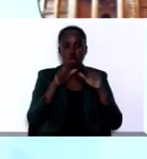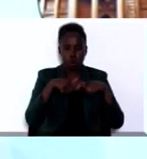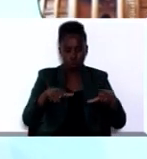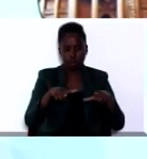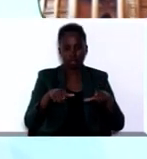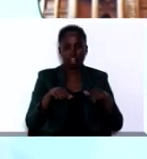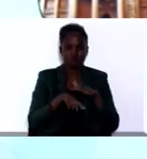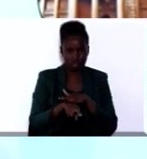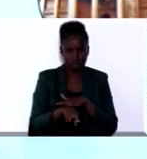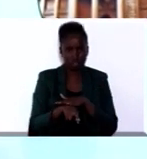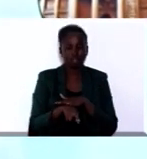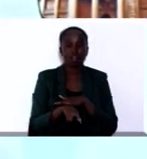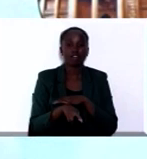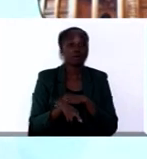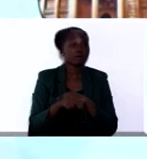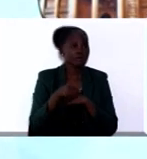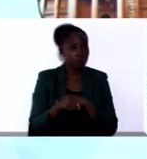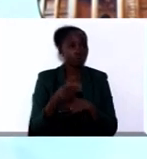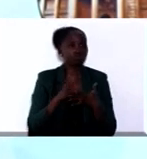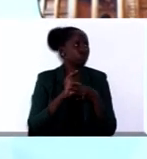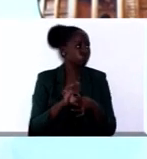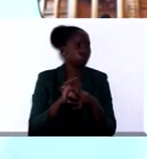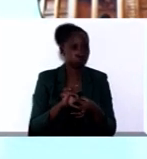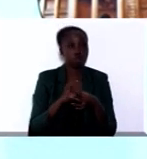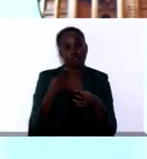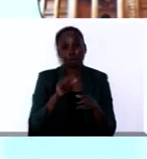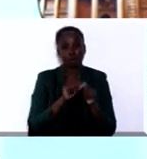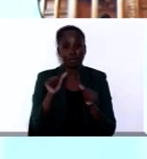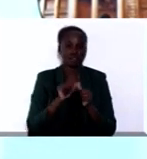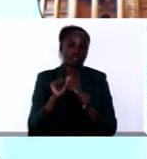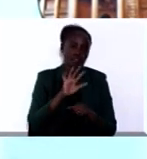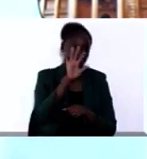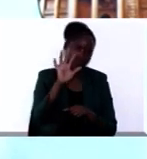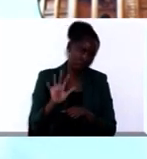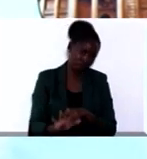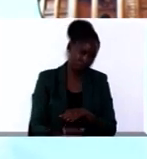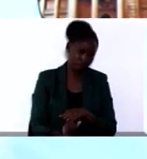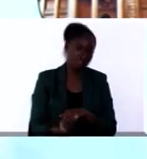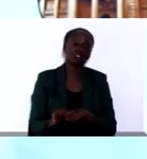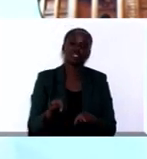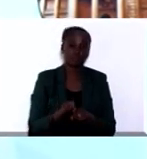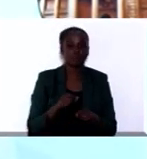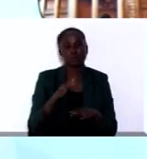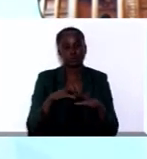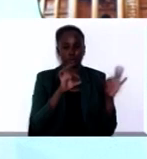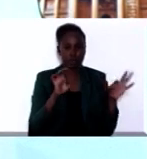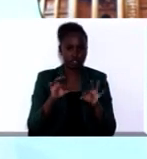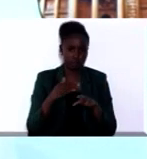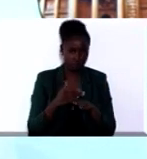be heightened as part of our commitment to a better Africa and a just and equitable world.